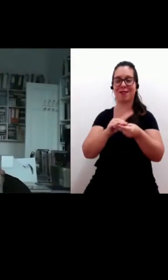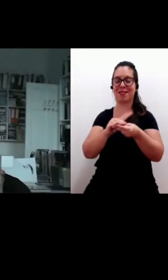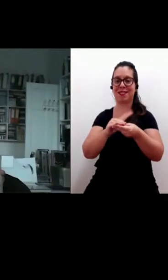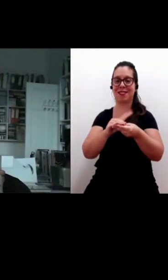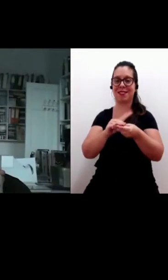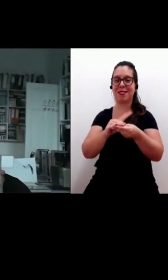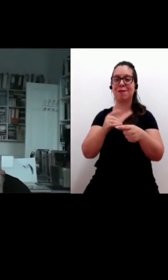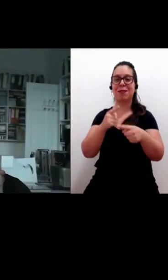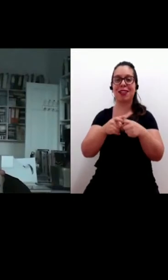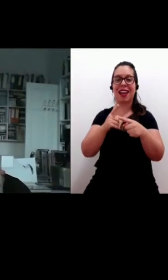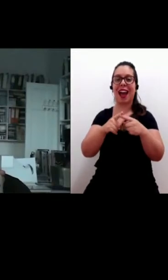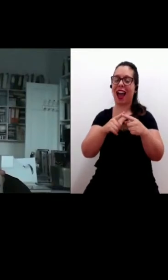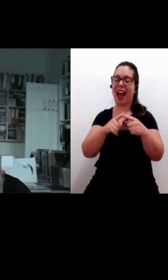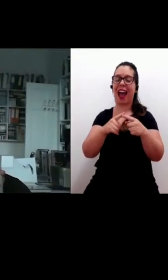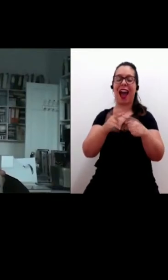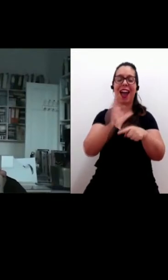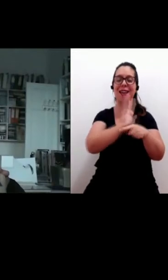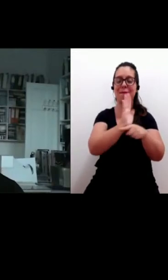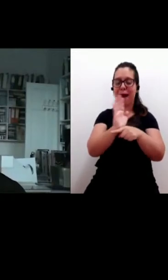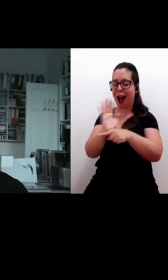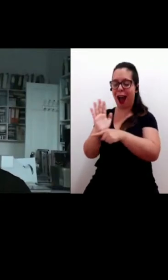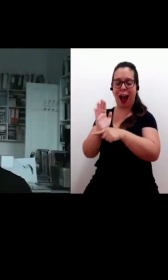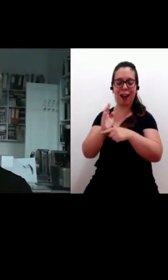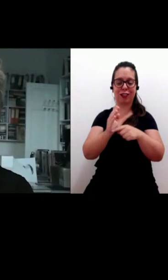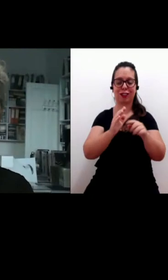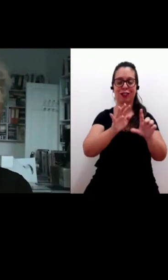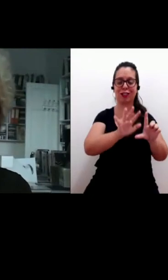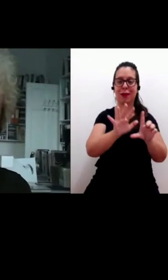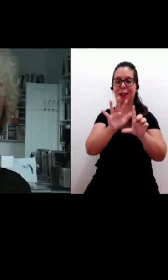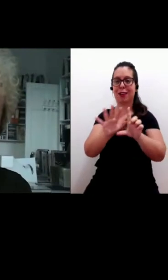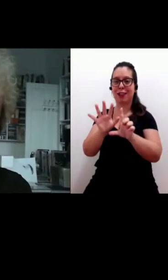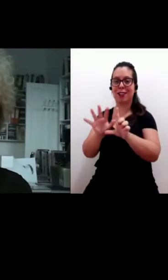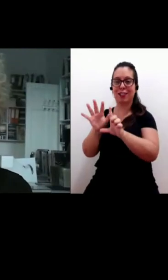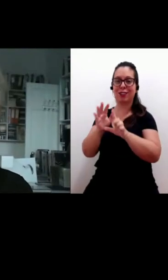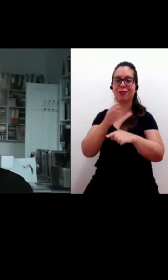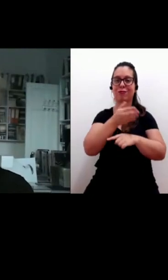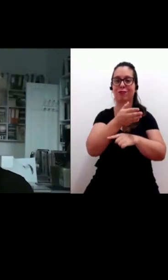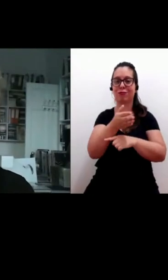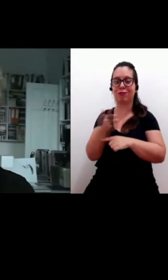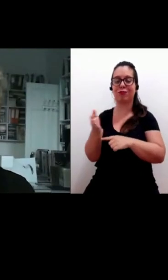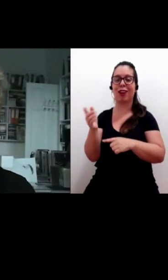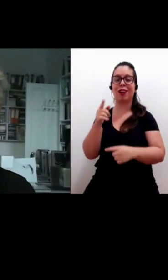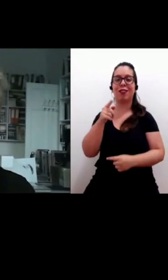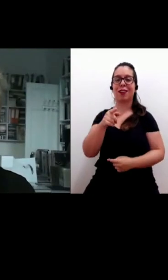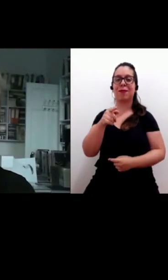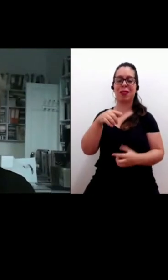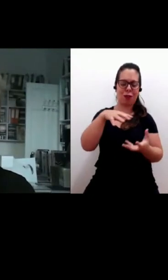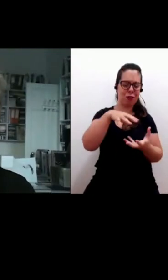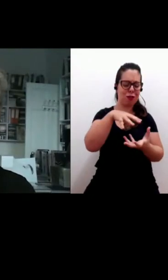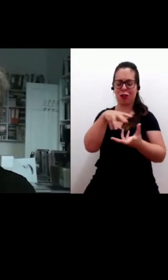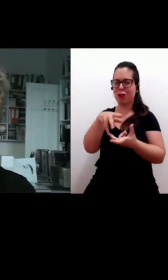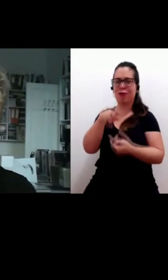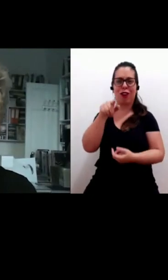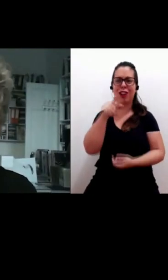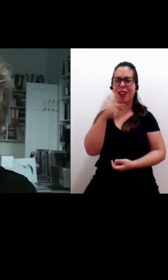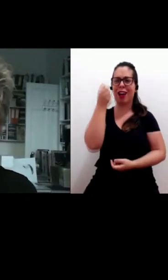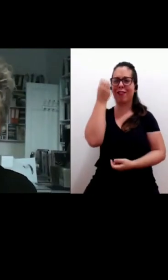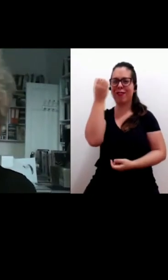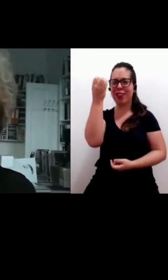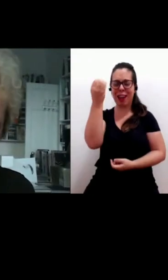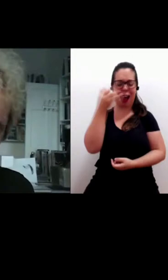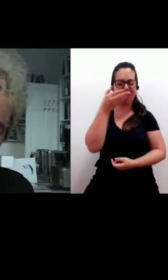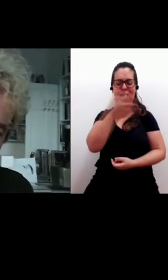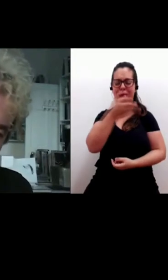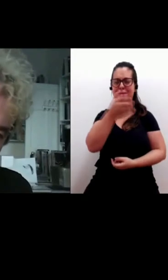the film buff, you in the grave of John Ford and Point, the globalist traveling all the time, the